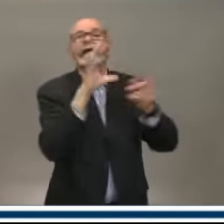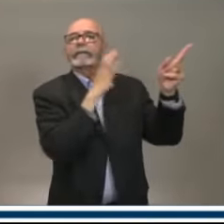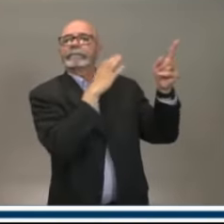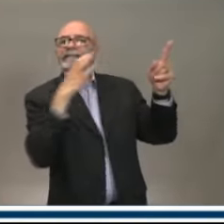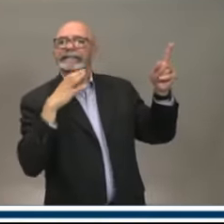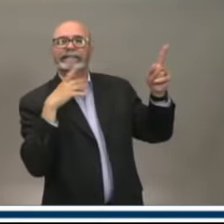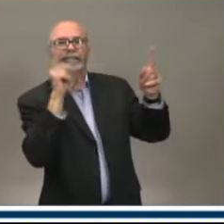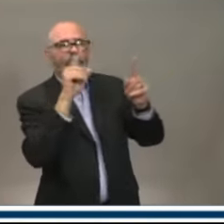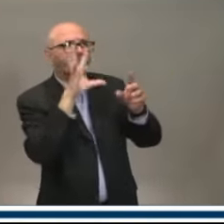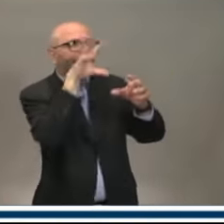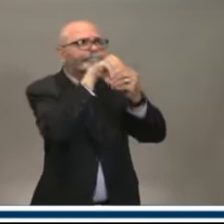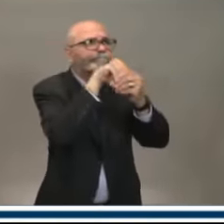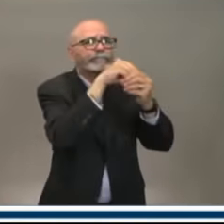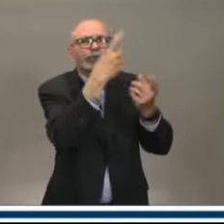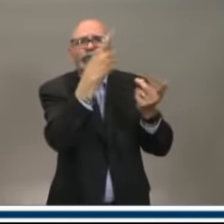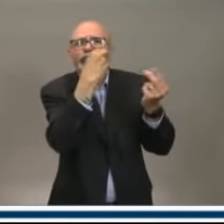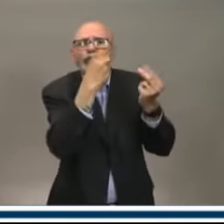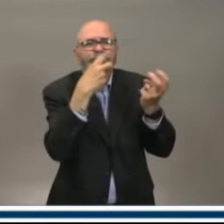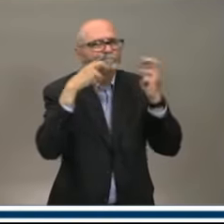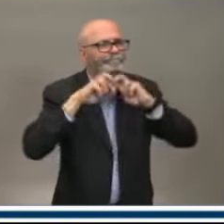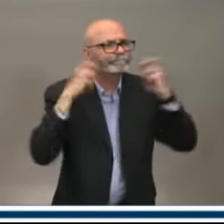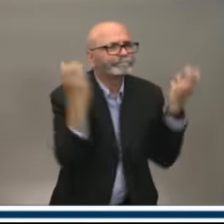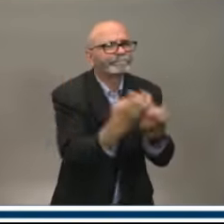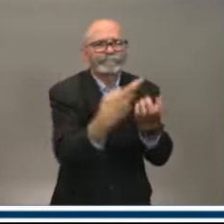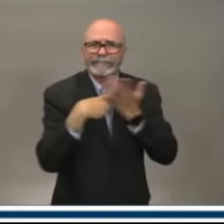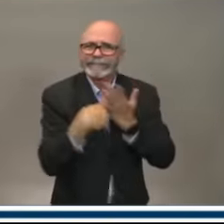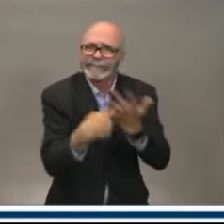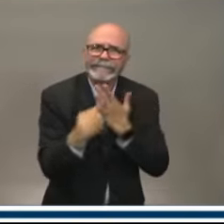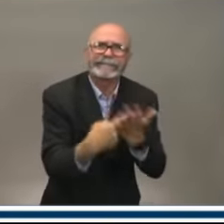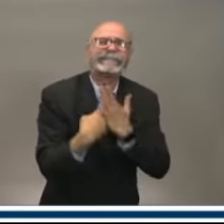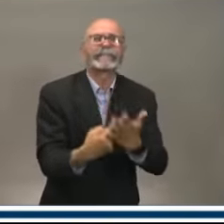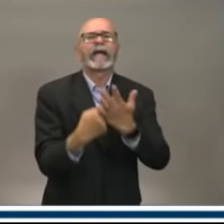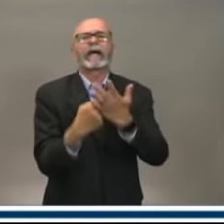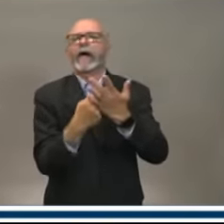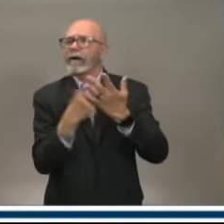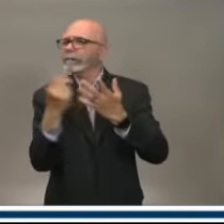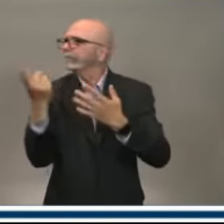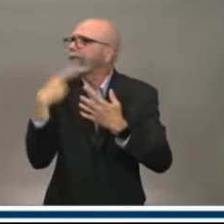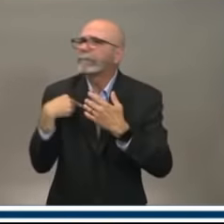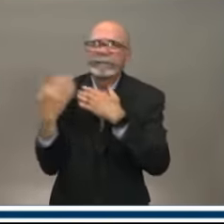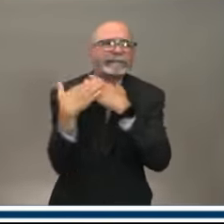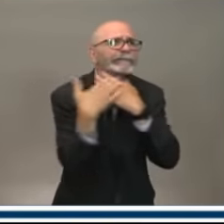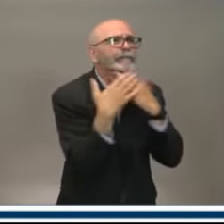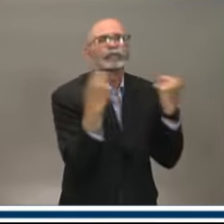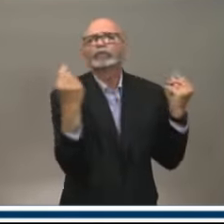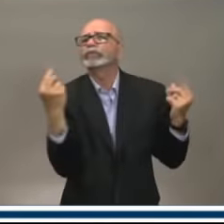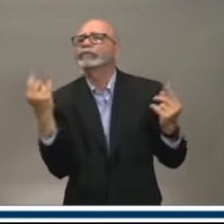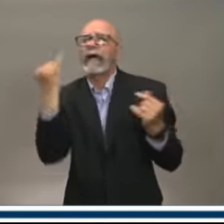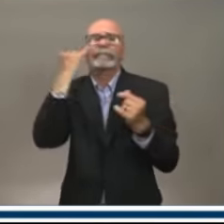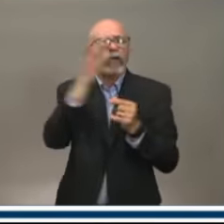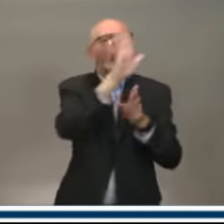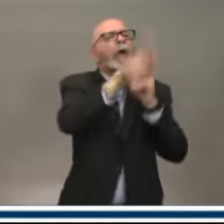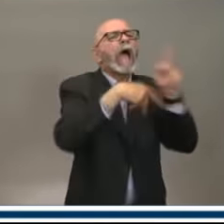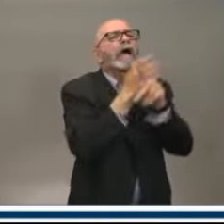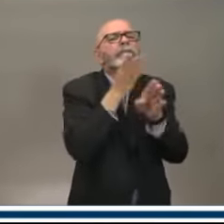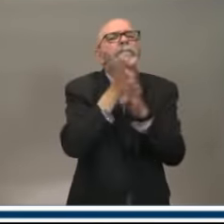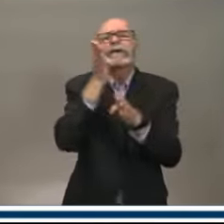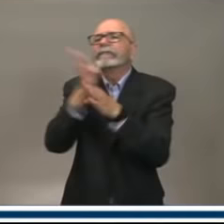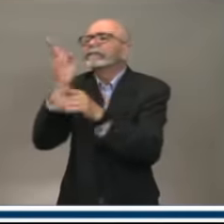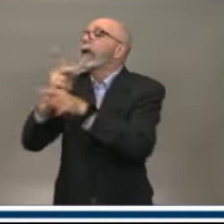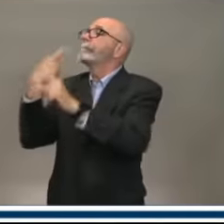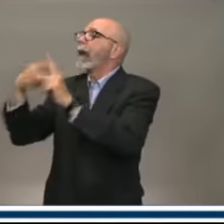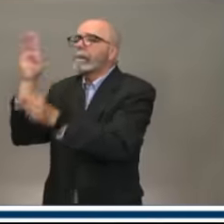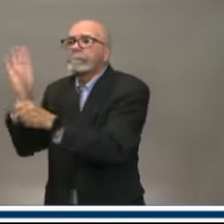at. It'll also be informed by consultations with a variety of sectors, from business to nonprofits to